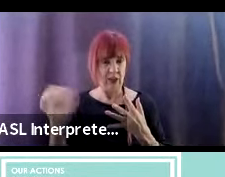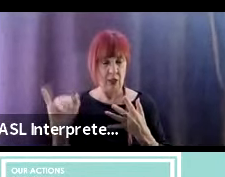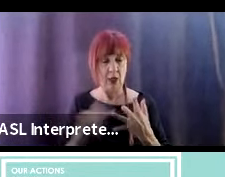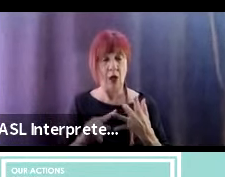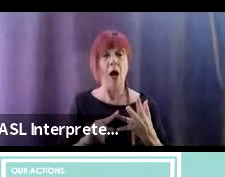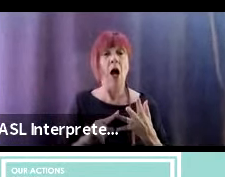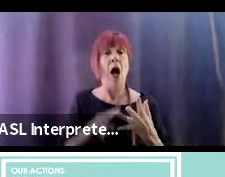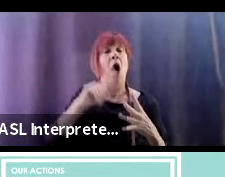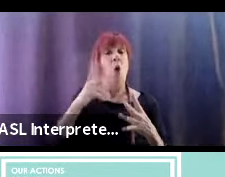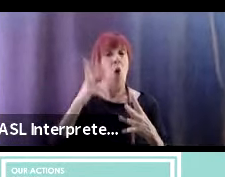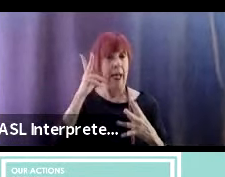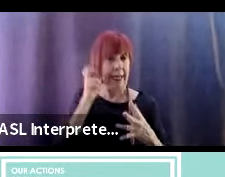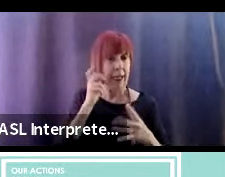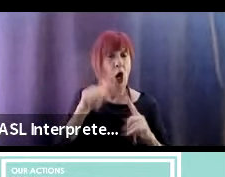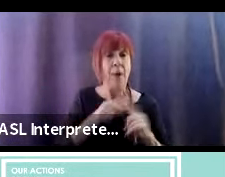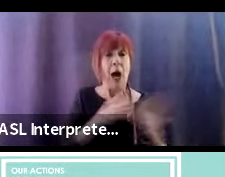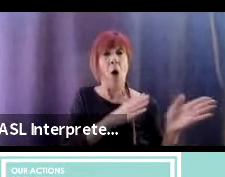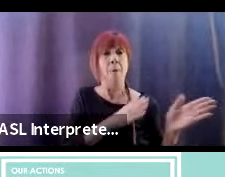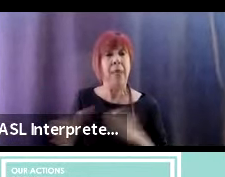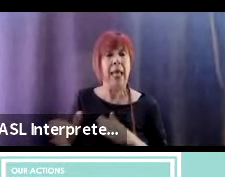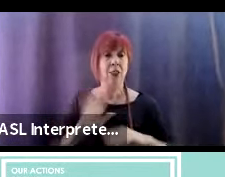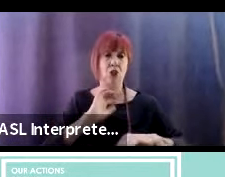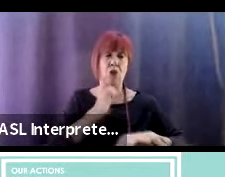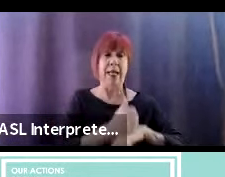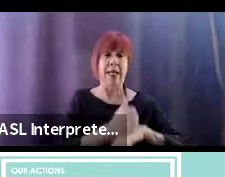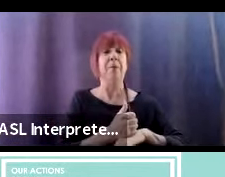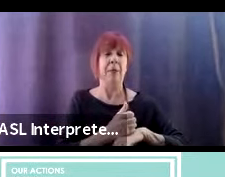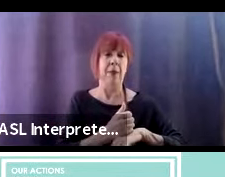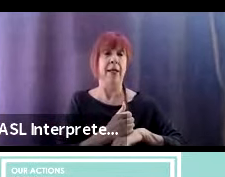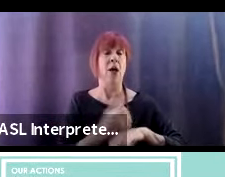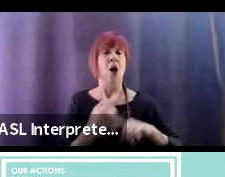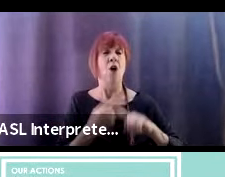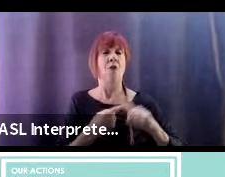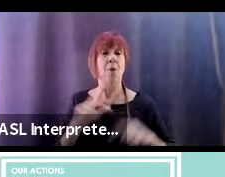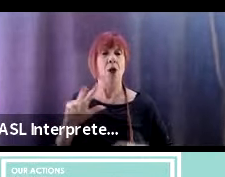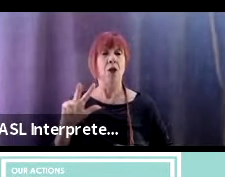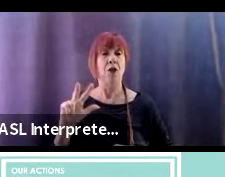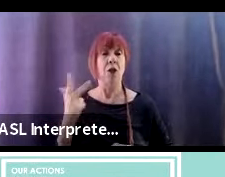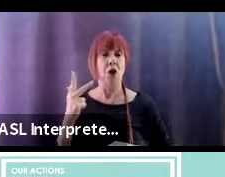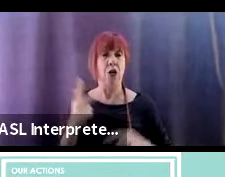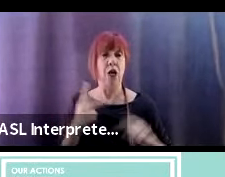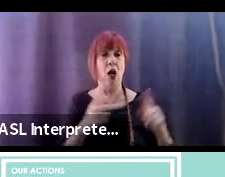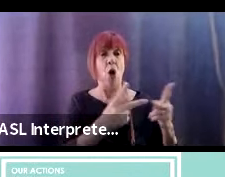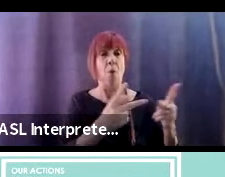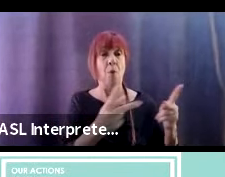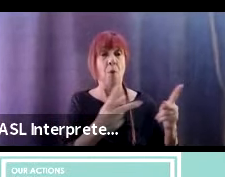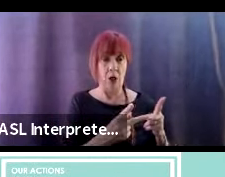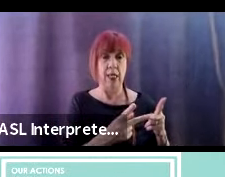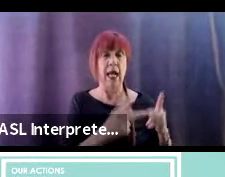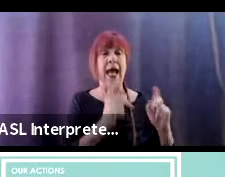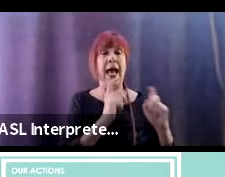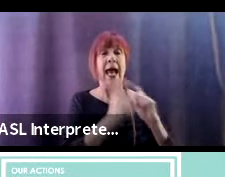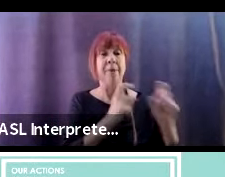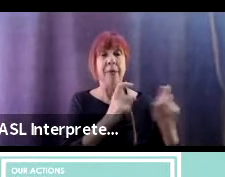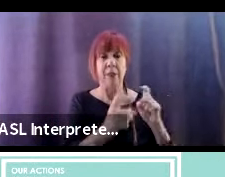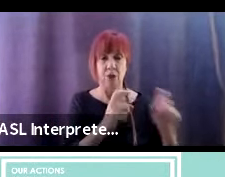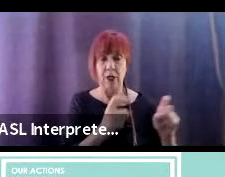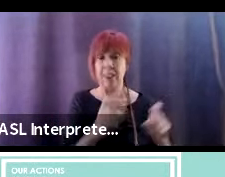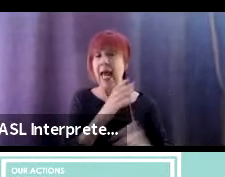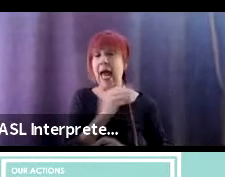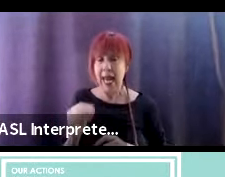plans for implementation from our third-party administrator, as well as Andy Patterson from the California Primary